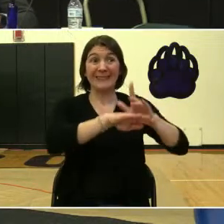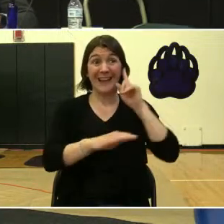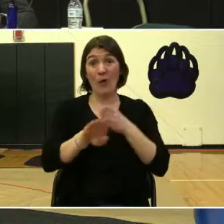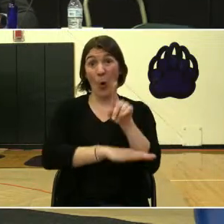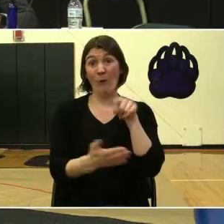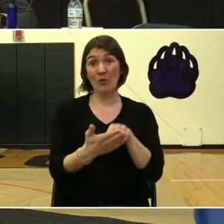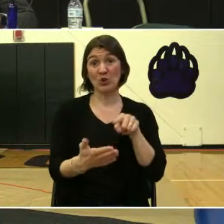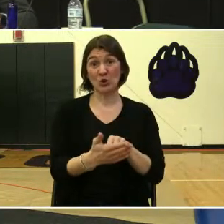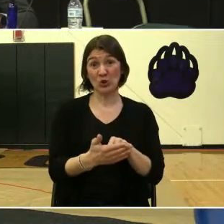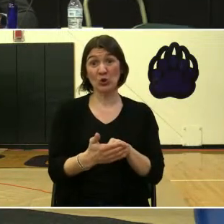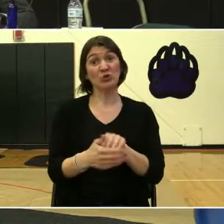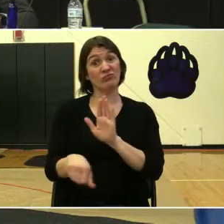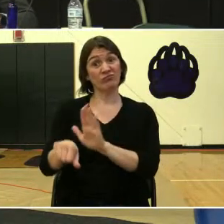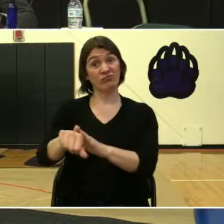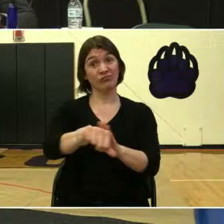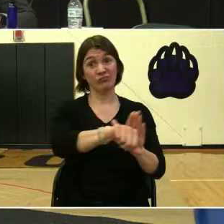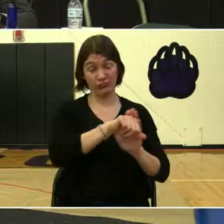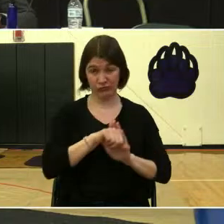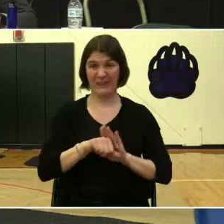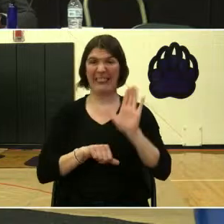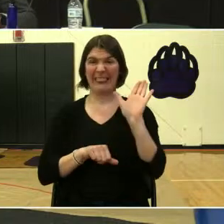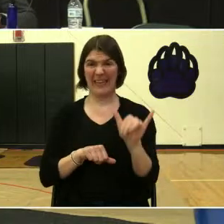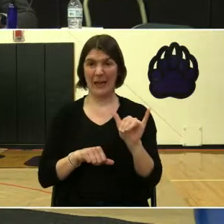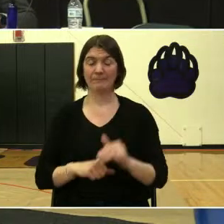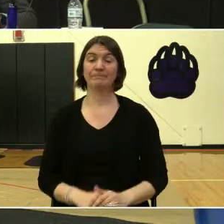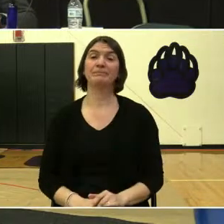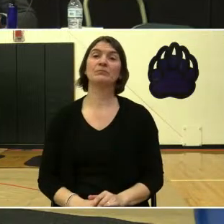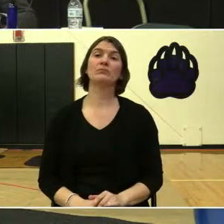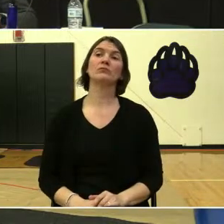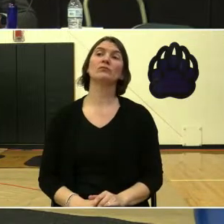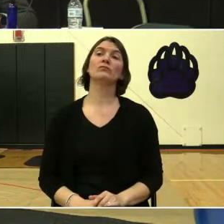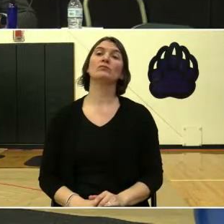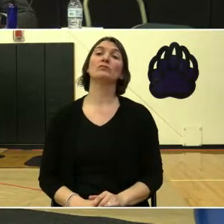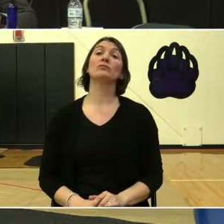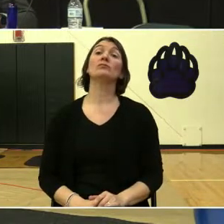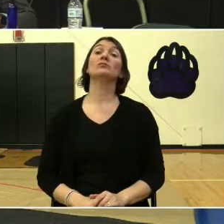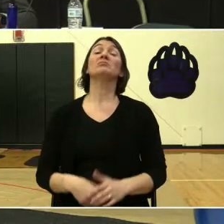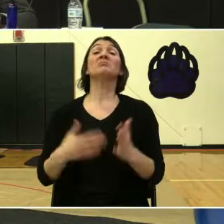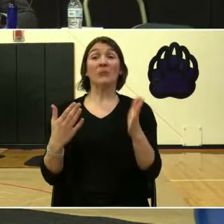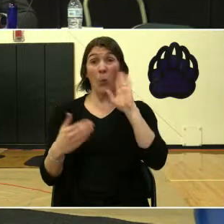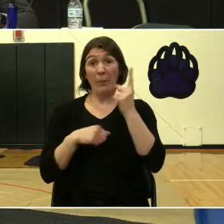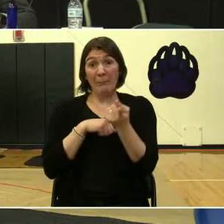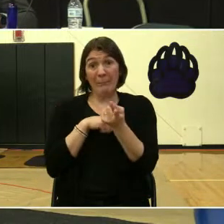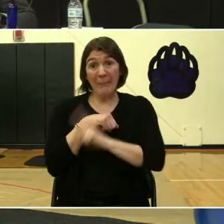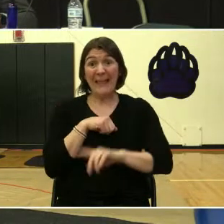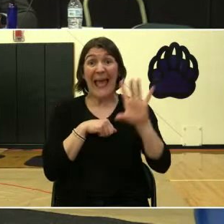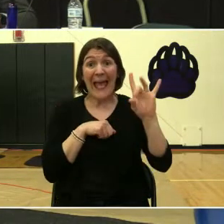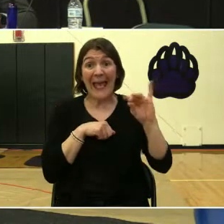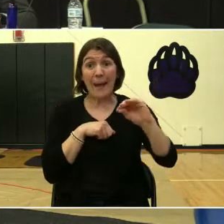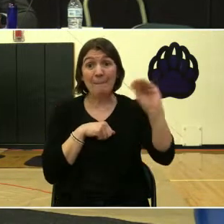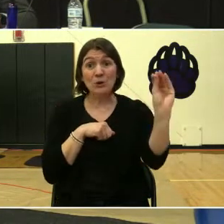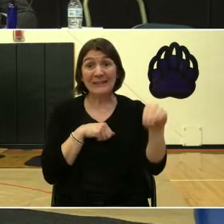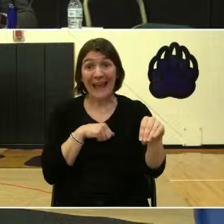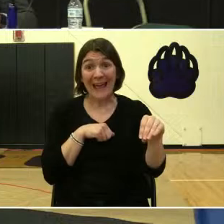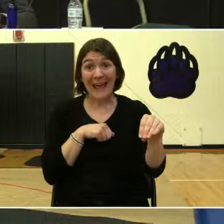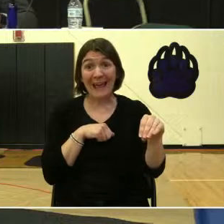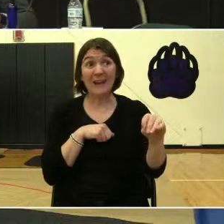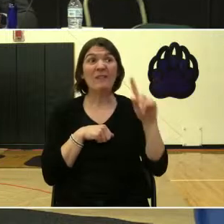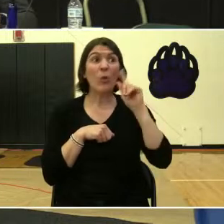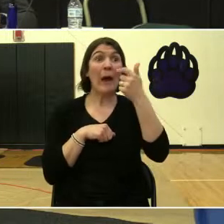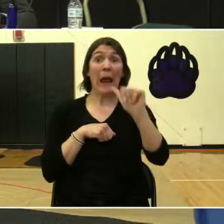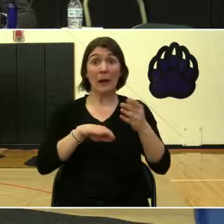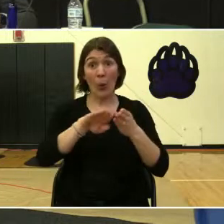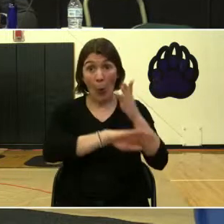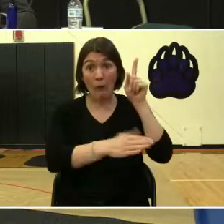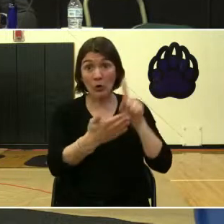overdue payment of the Town tax installment or portion thereof and that a penalty of 8% be charged on any